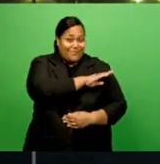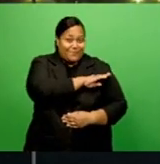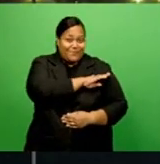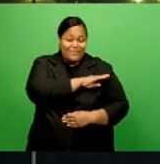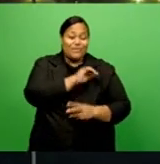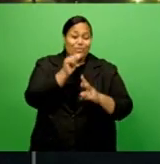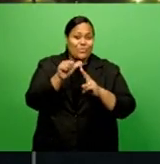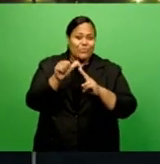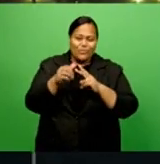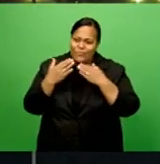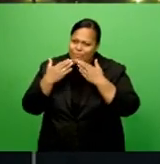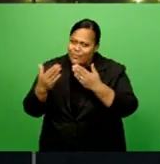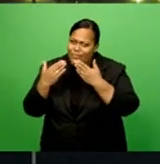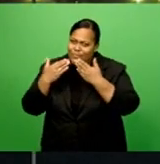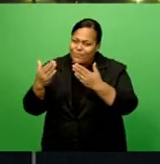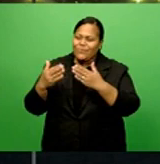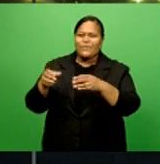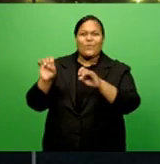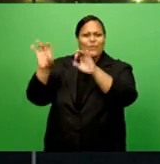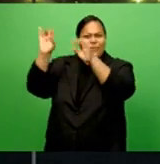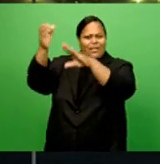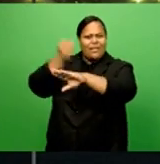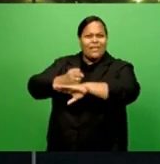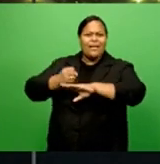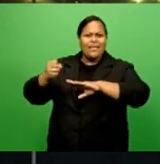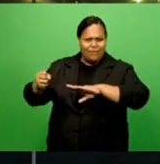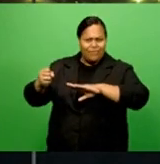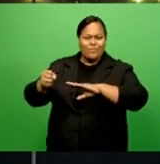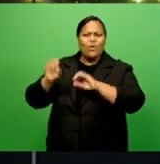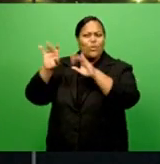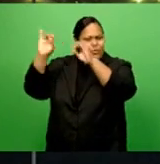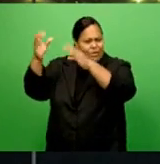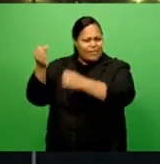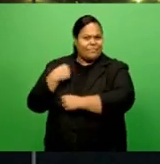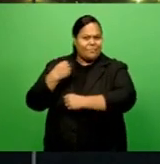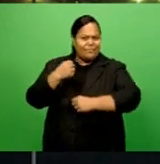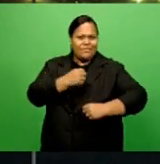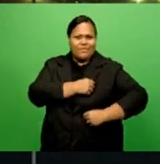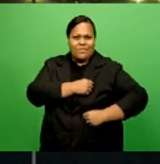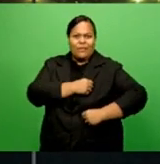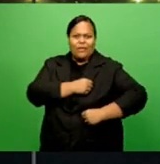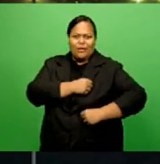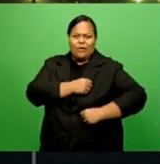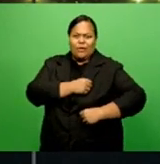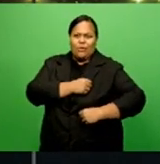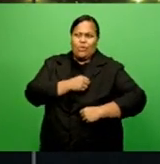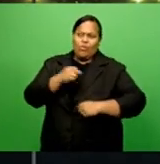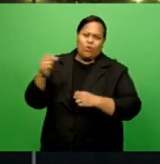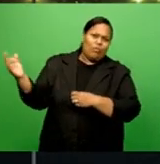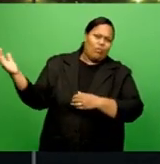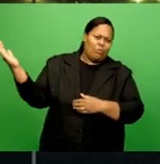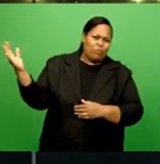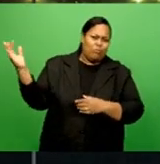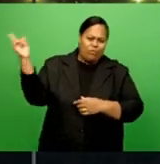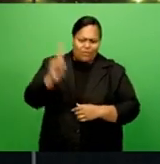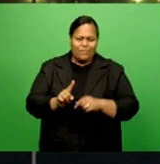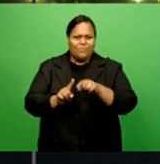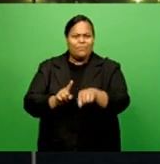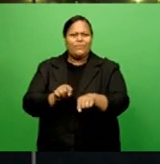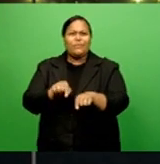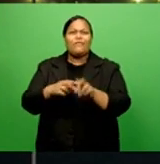has acknowledged the Australian government and the Australian Defence Forces for coming to Fiji's aid in our time of